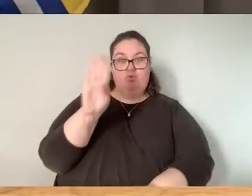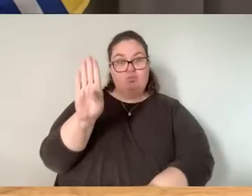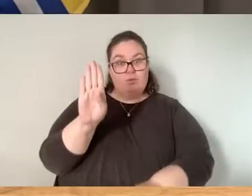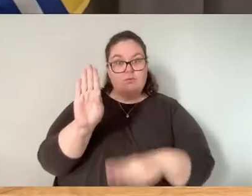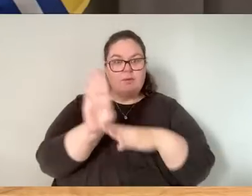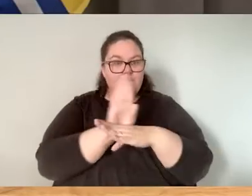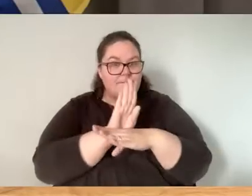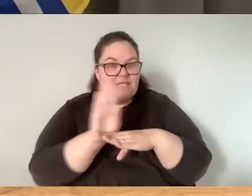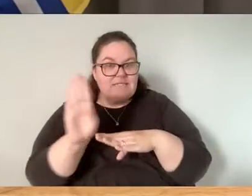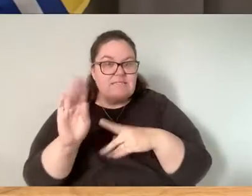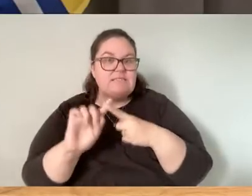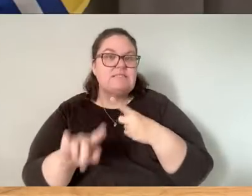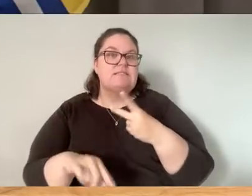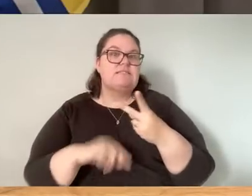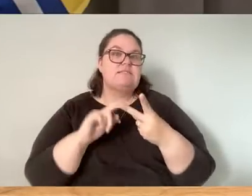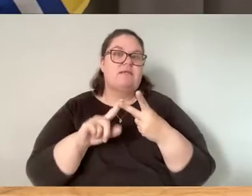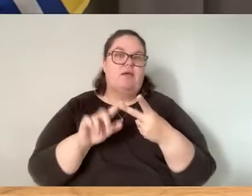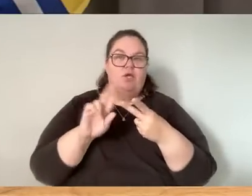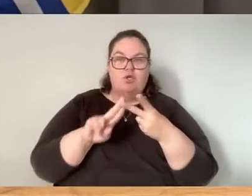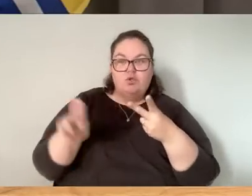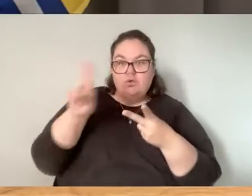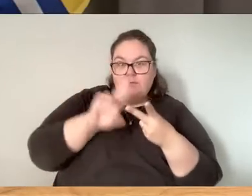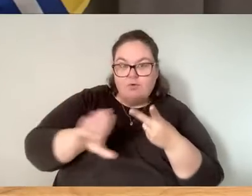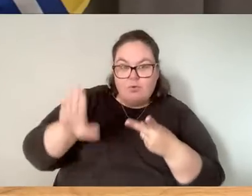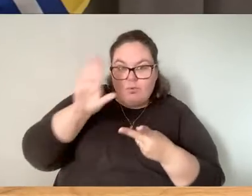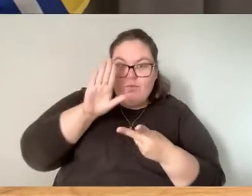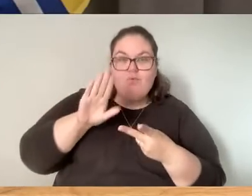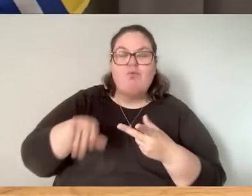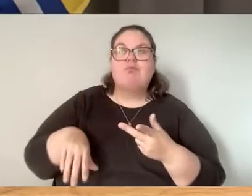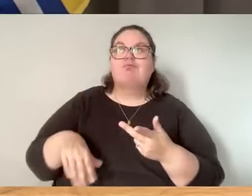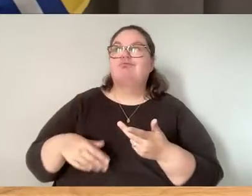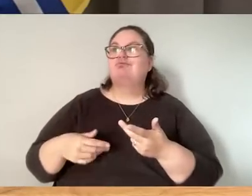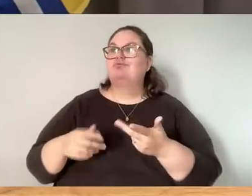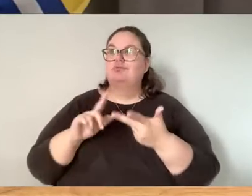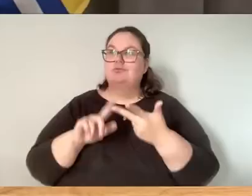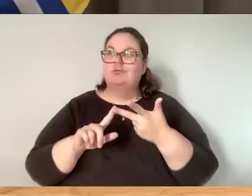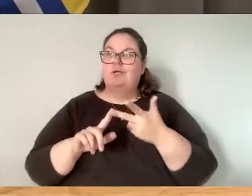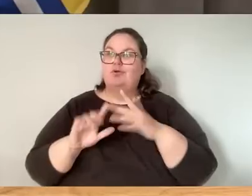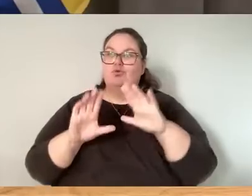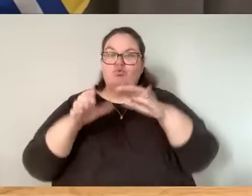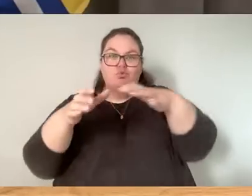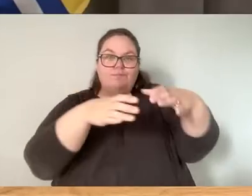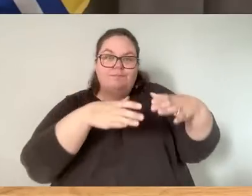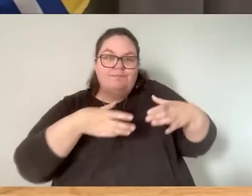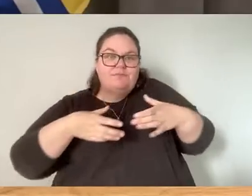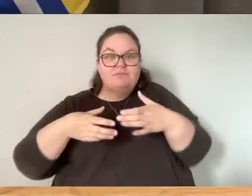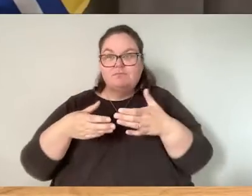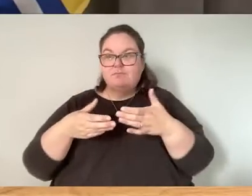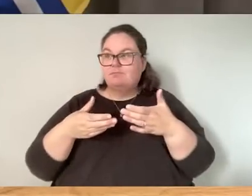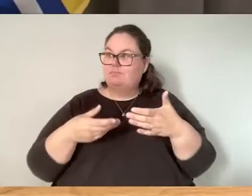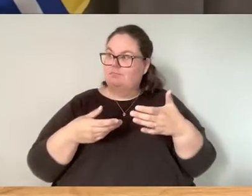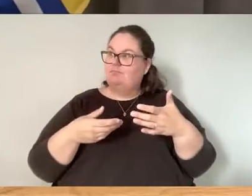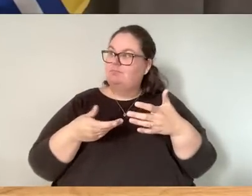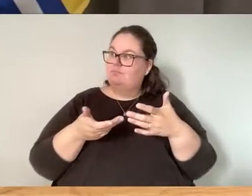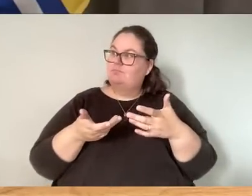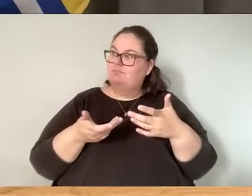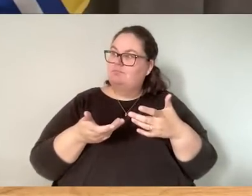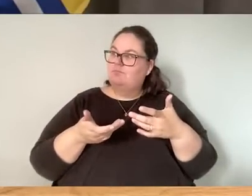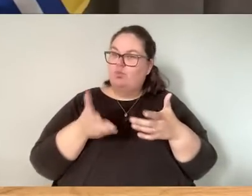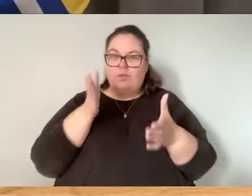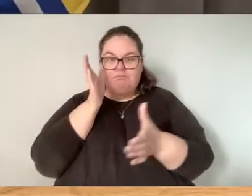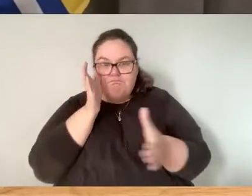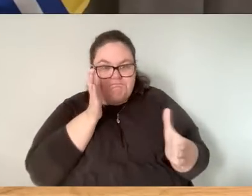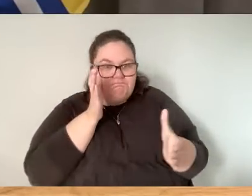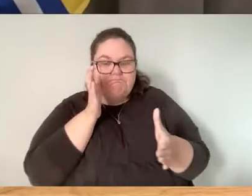you know, our post-secondary education institution and groups are well heard by the federal government. I